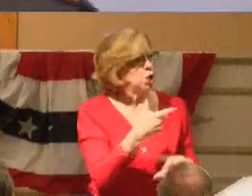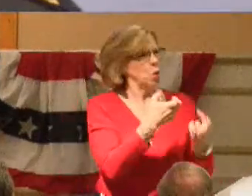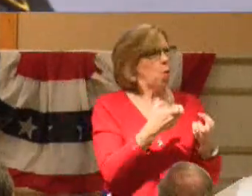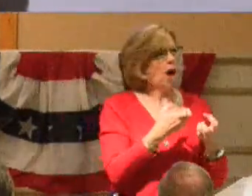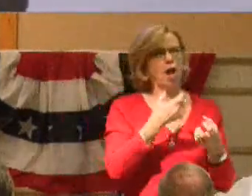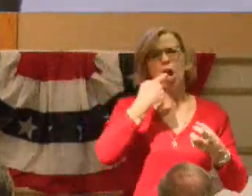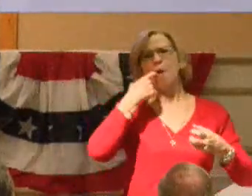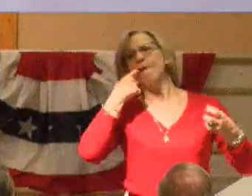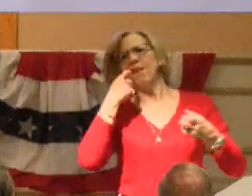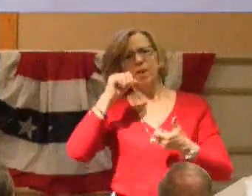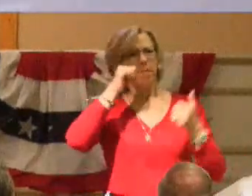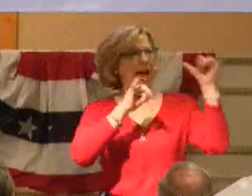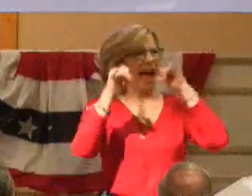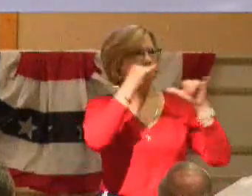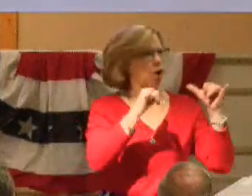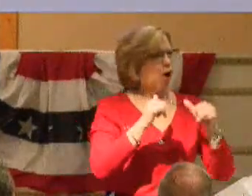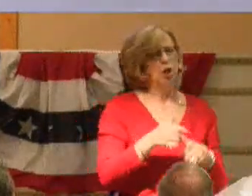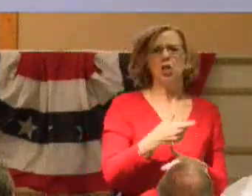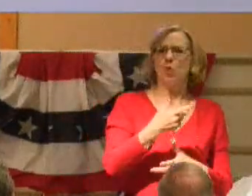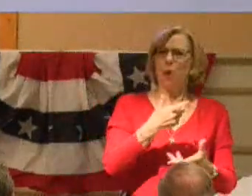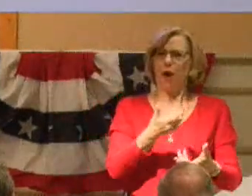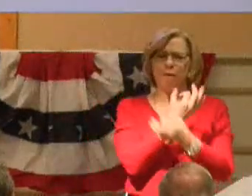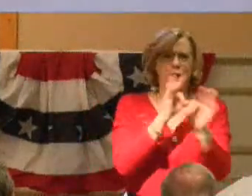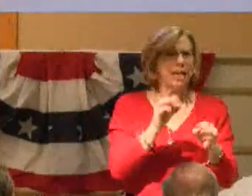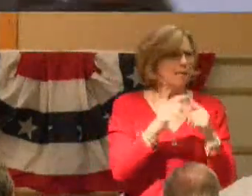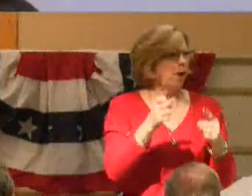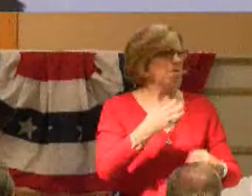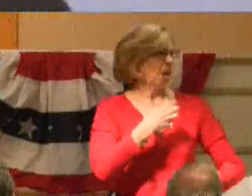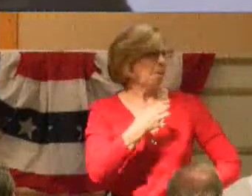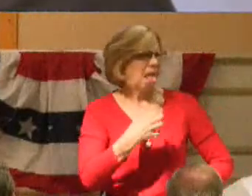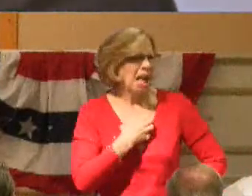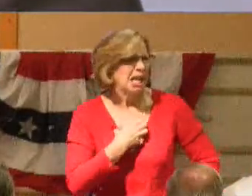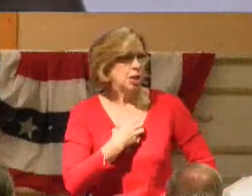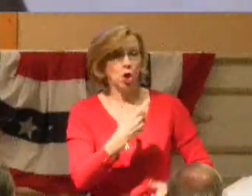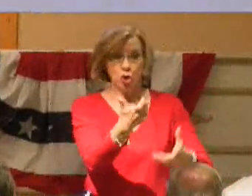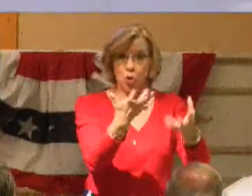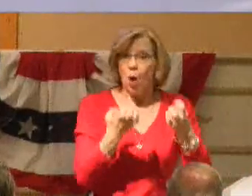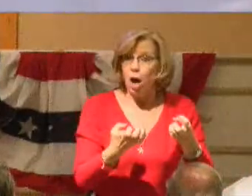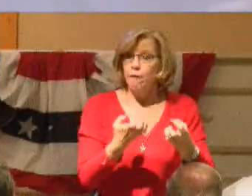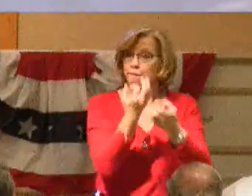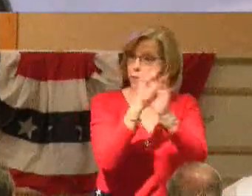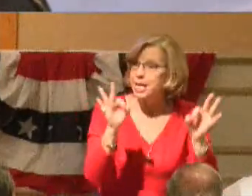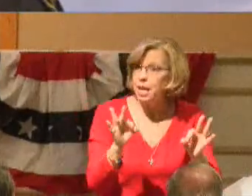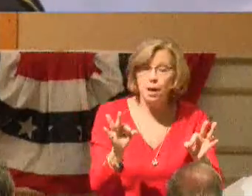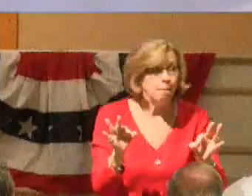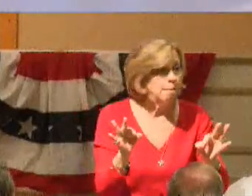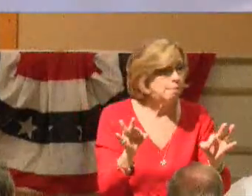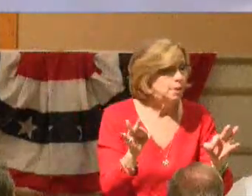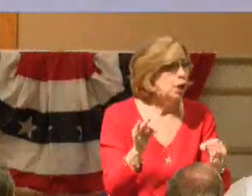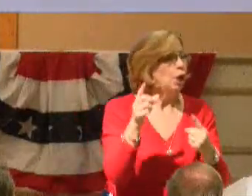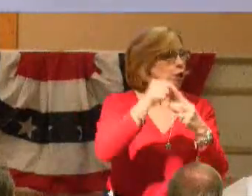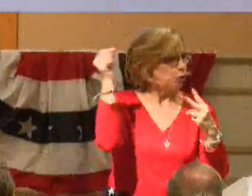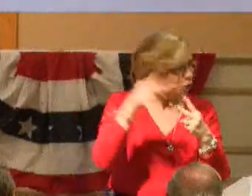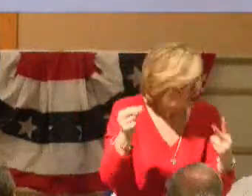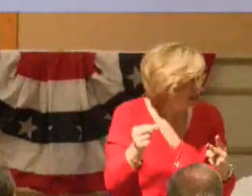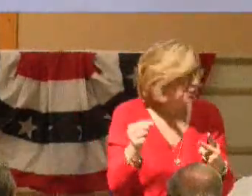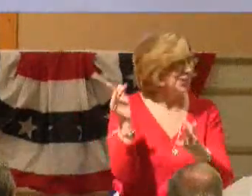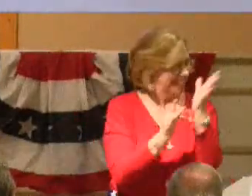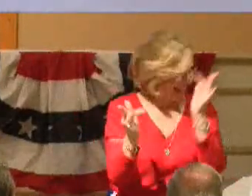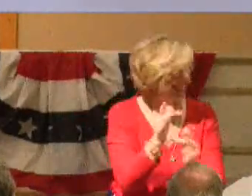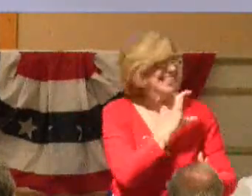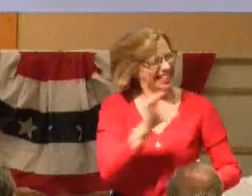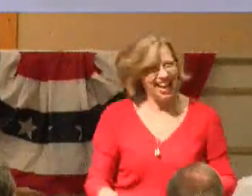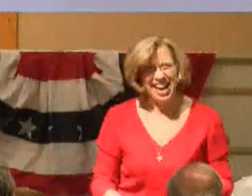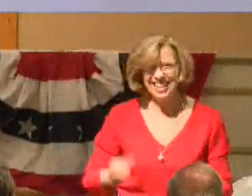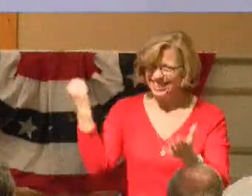bitterness? You want freedom from complaining all the time? You want freedom? Choose Jesus Christ. He is the only source of freedom,